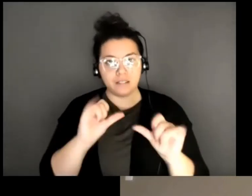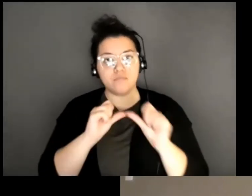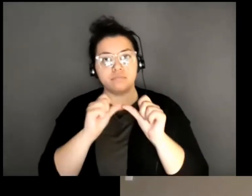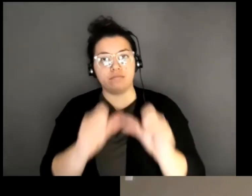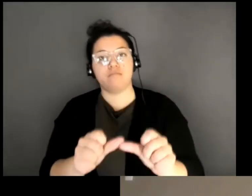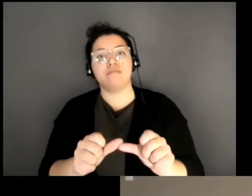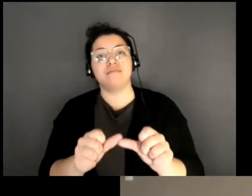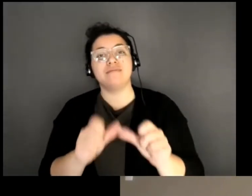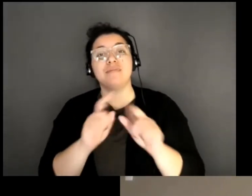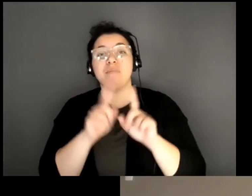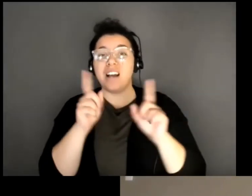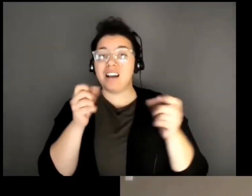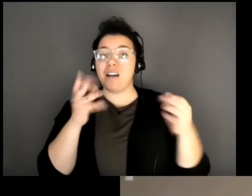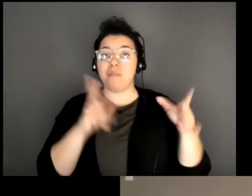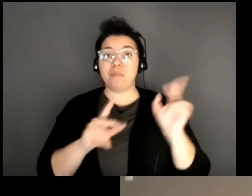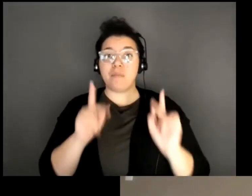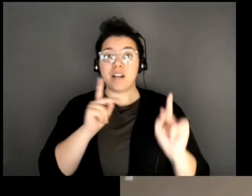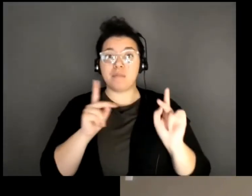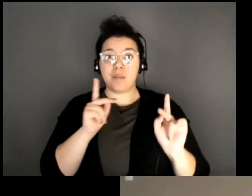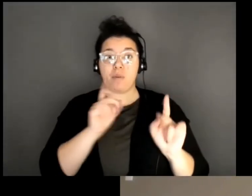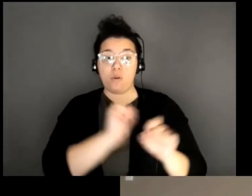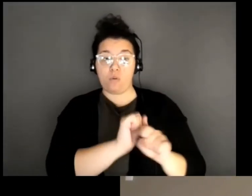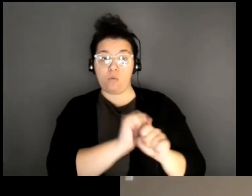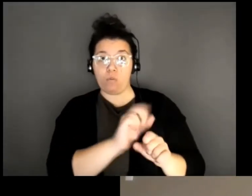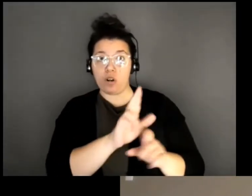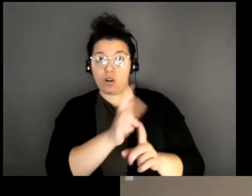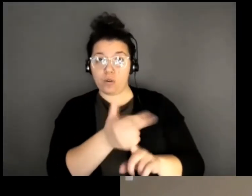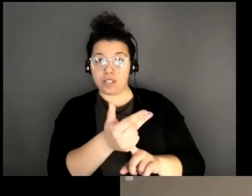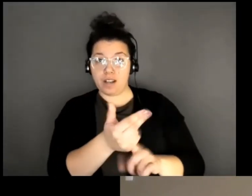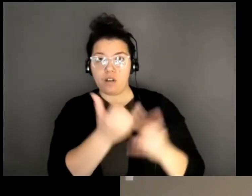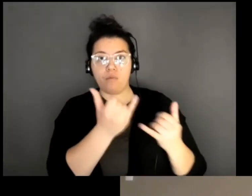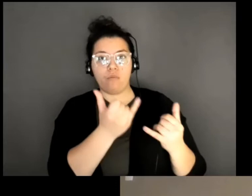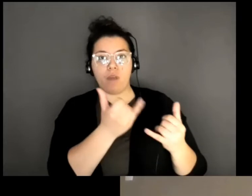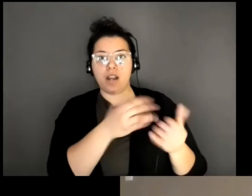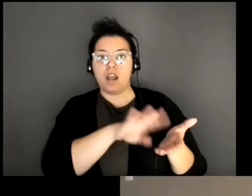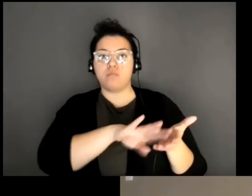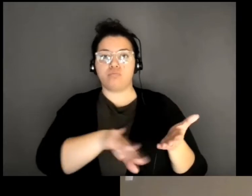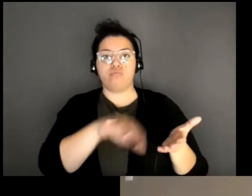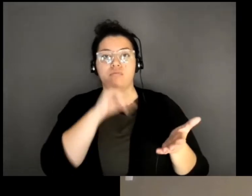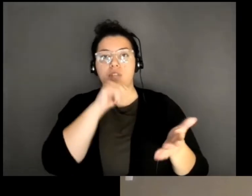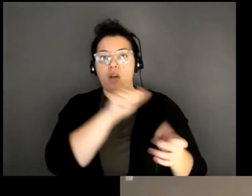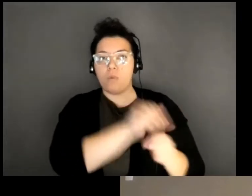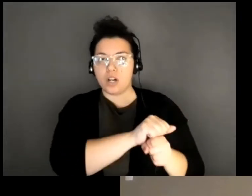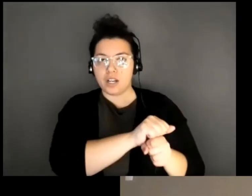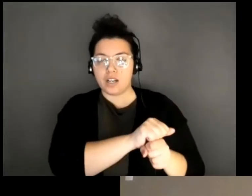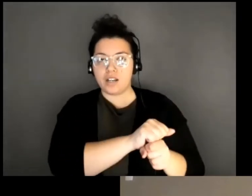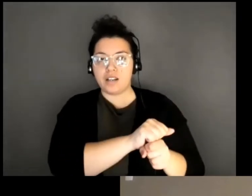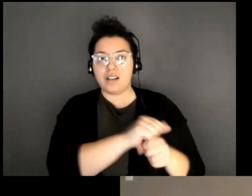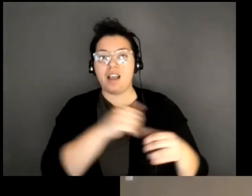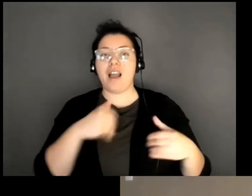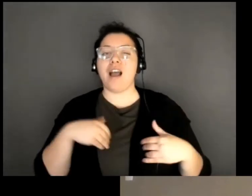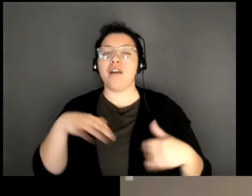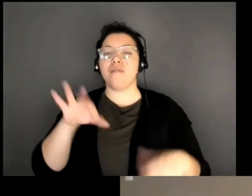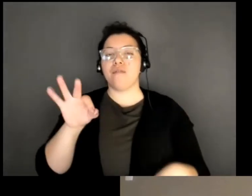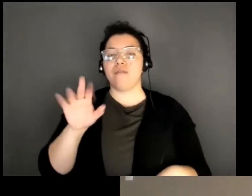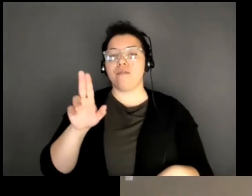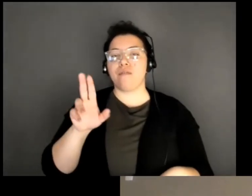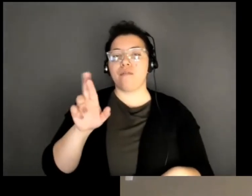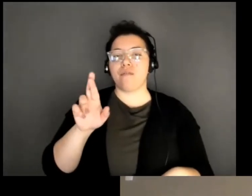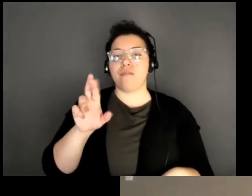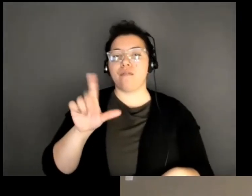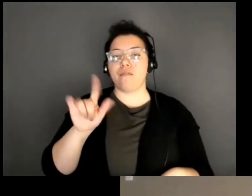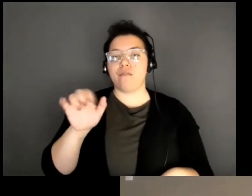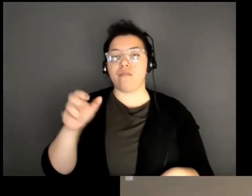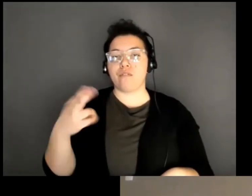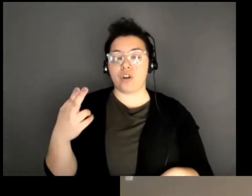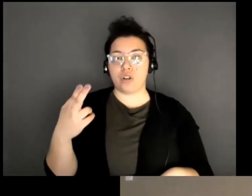lot of people at my hotel that currently aren't working. So we have people who are on furlough, who are still active employees,